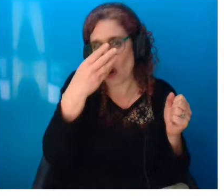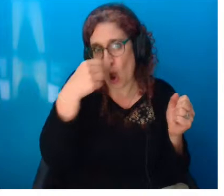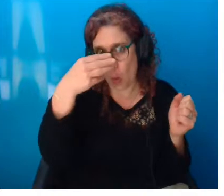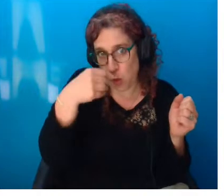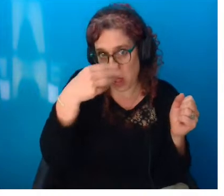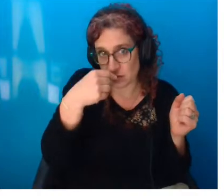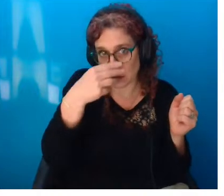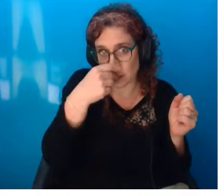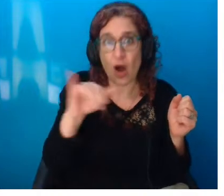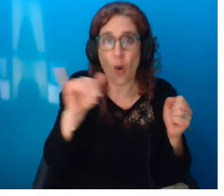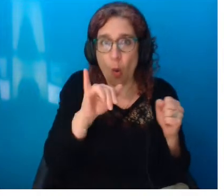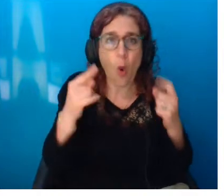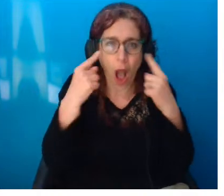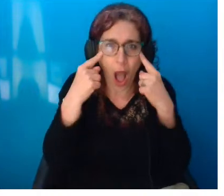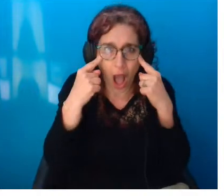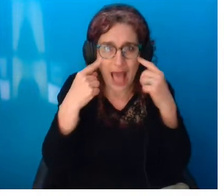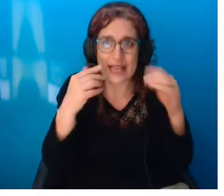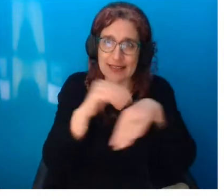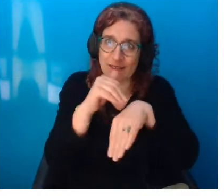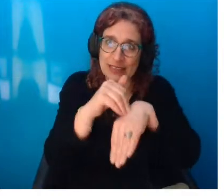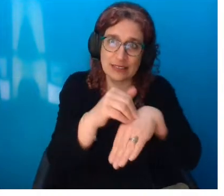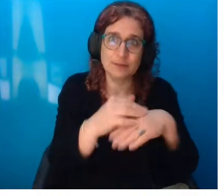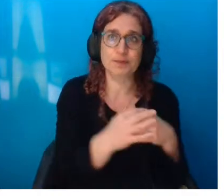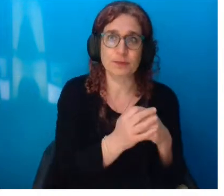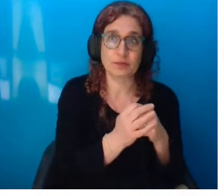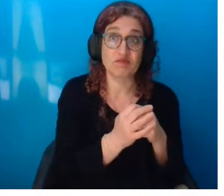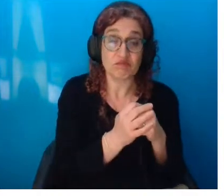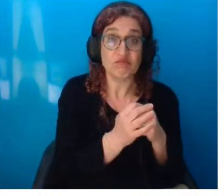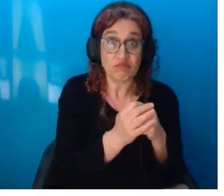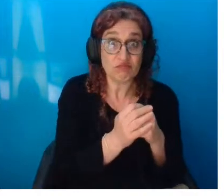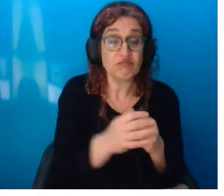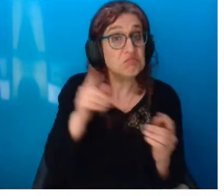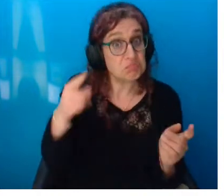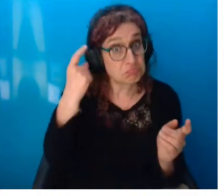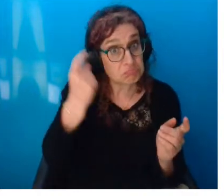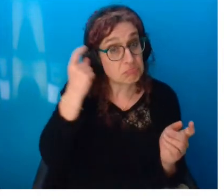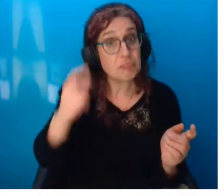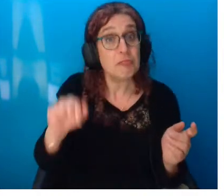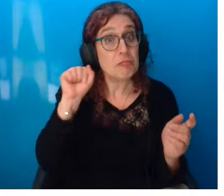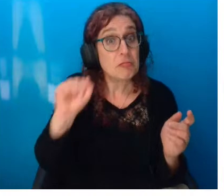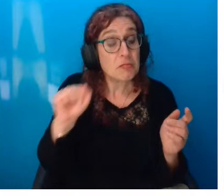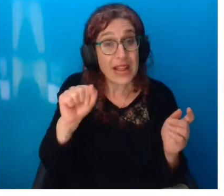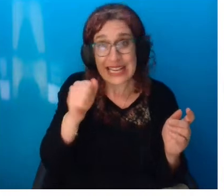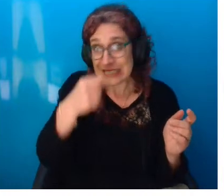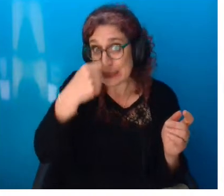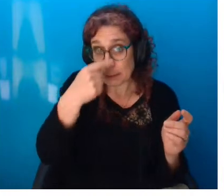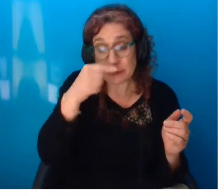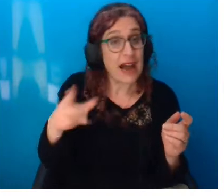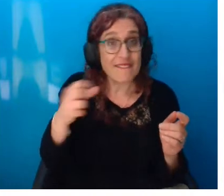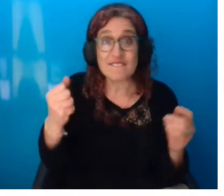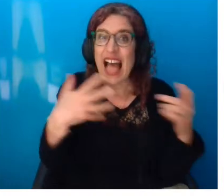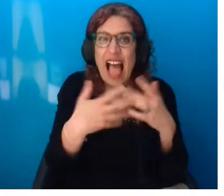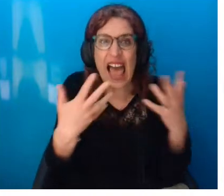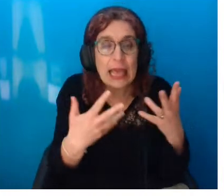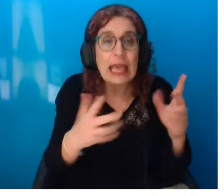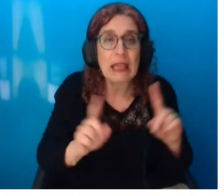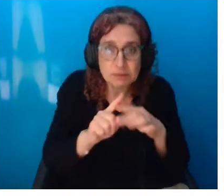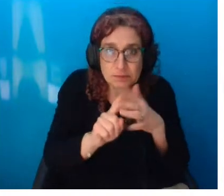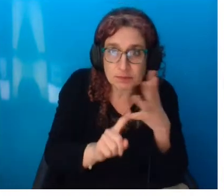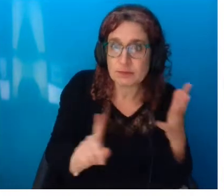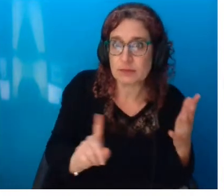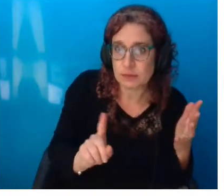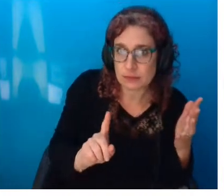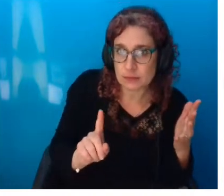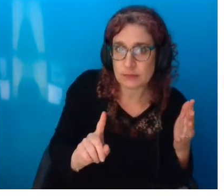your eyes affected? And then, are your symptoms constant or seasonal? Are you taking any treatment? And if so, what they are? And